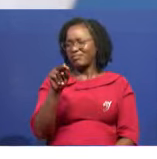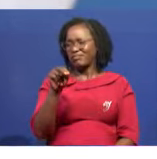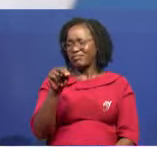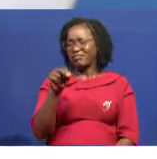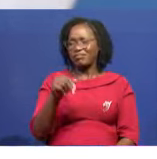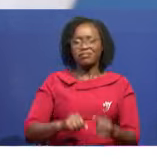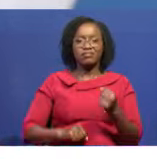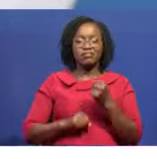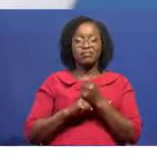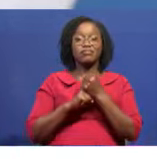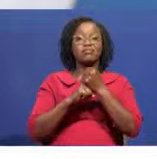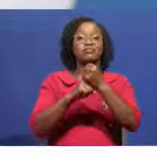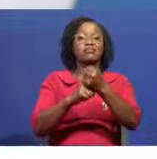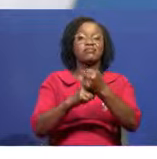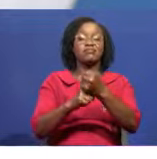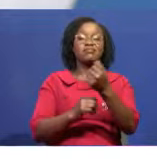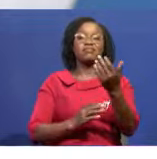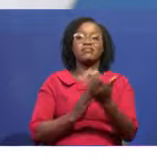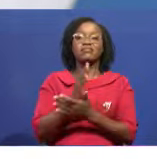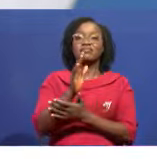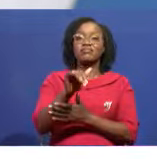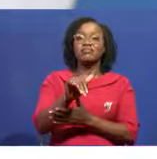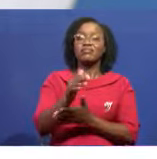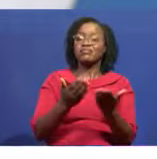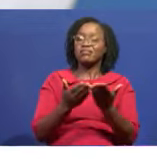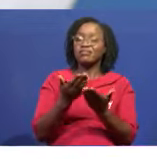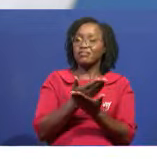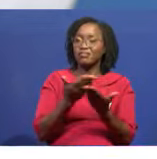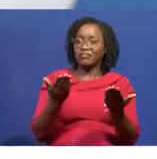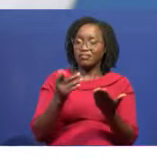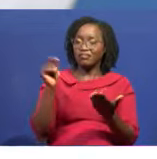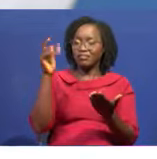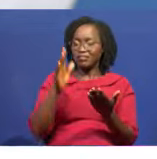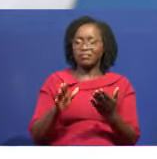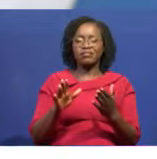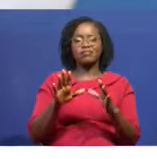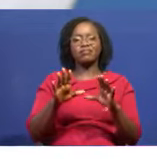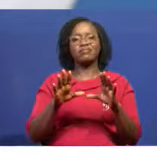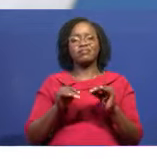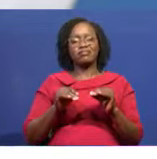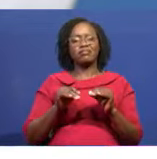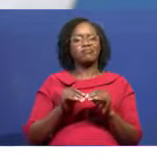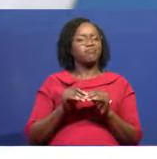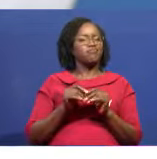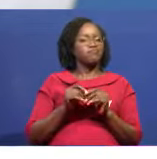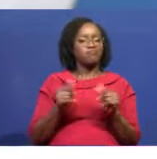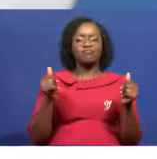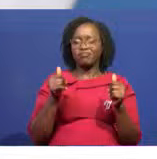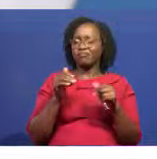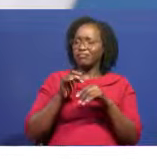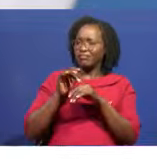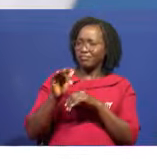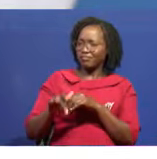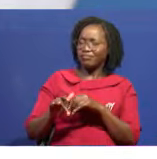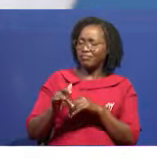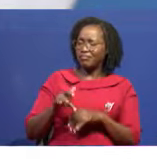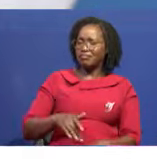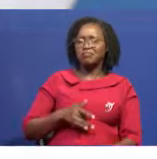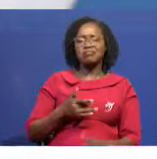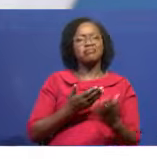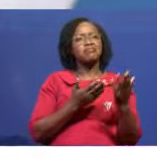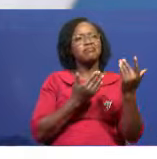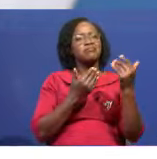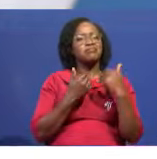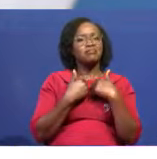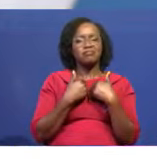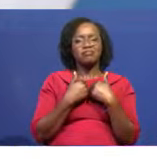actually support you by ensuring your services are delivered to the Kenyan people in an efficient manner. So I feel like there's hope. There's